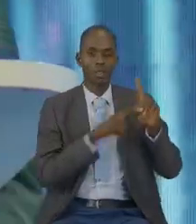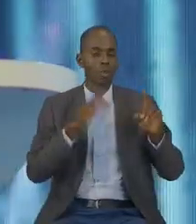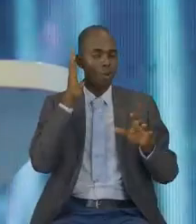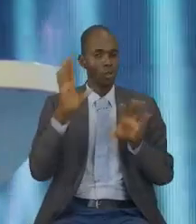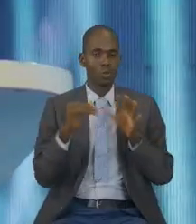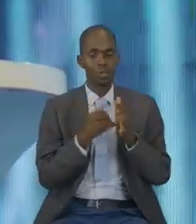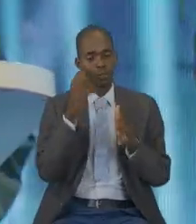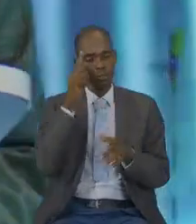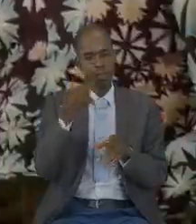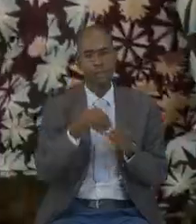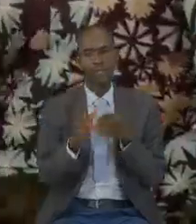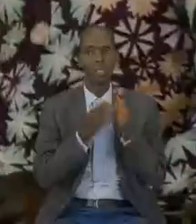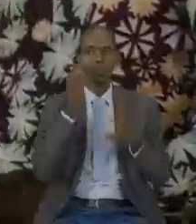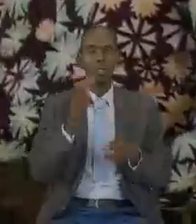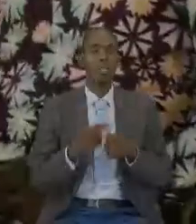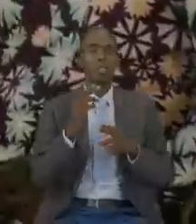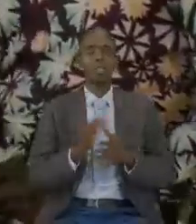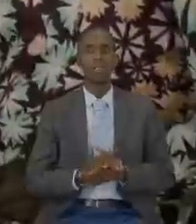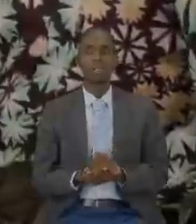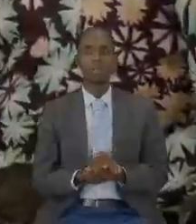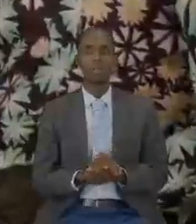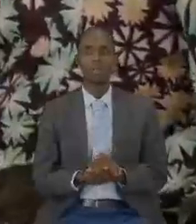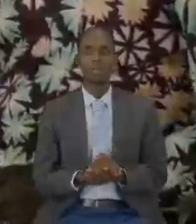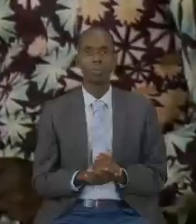for you in Jesus' name.